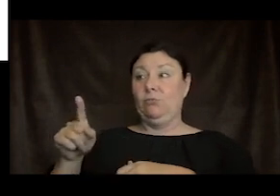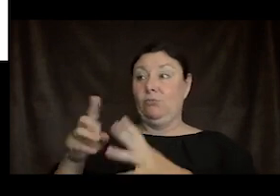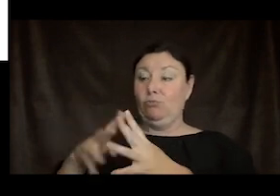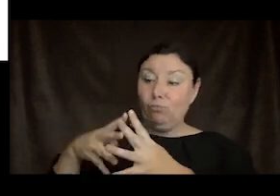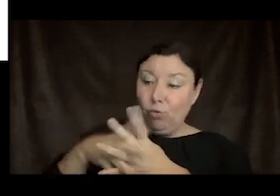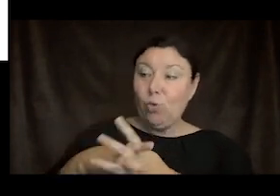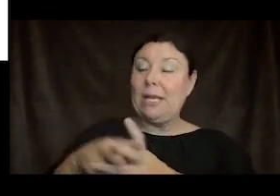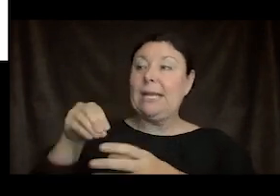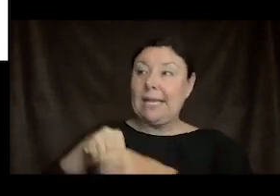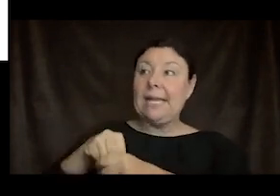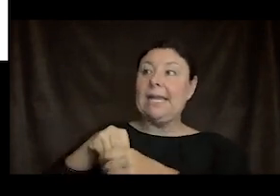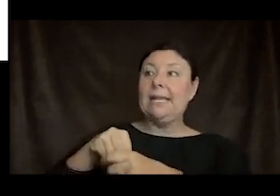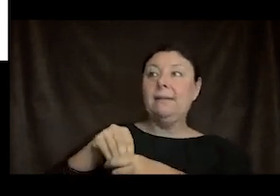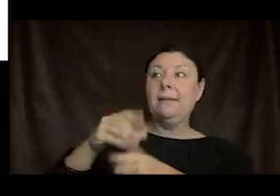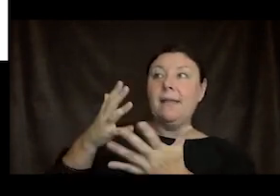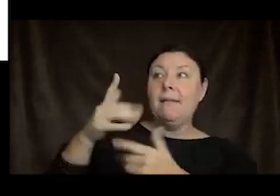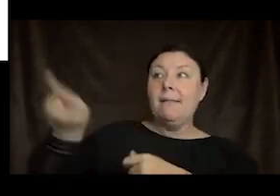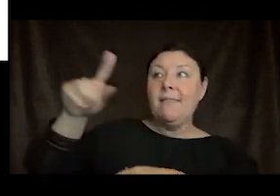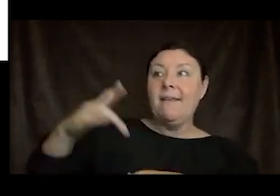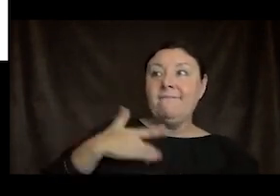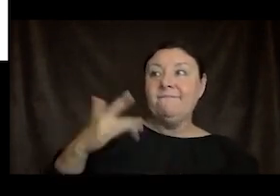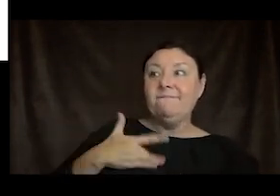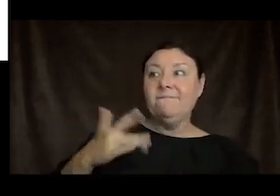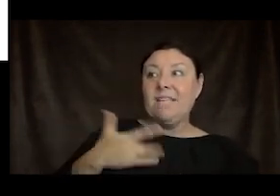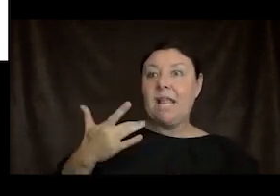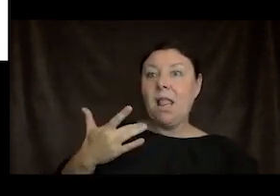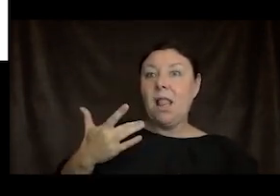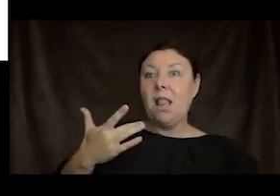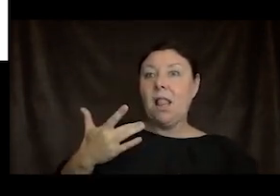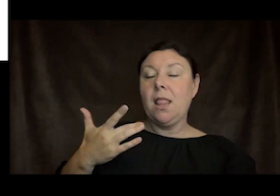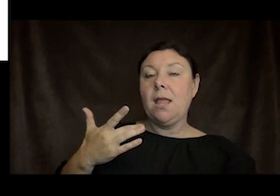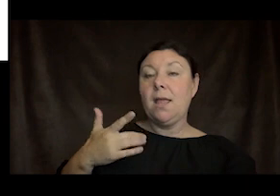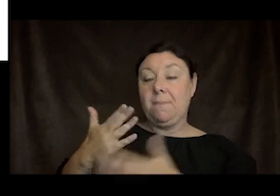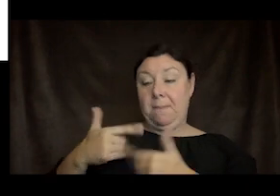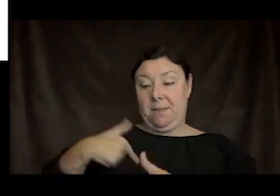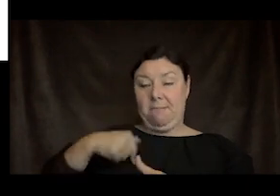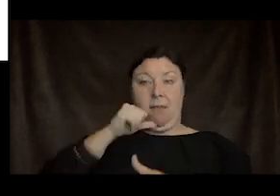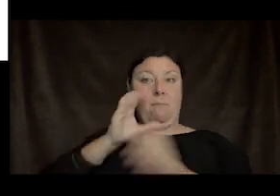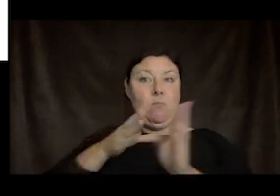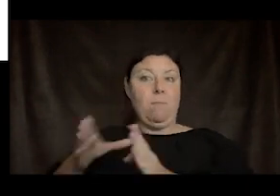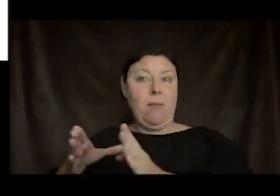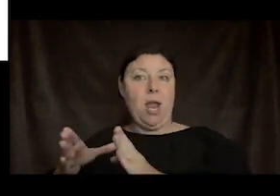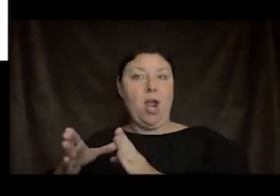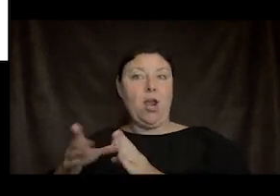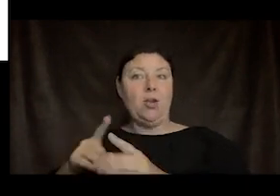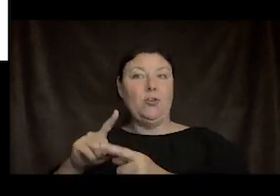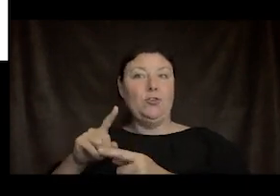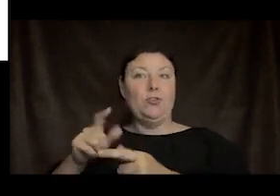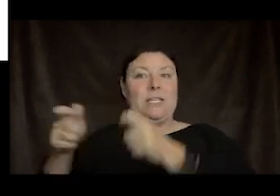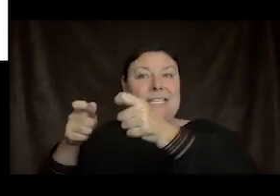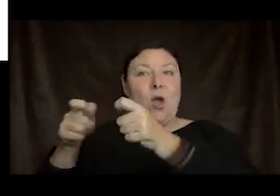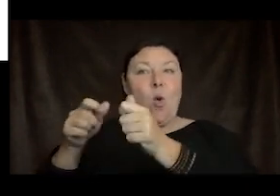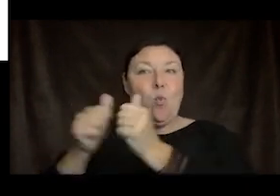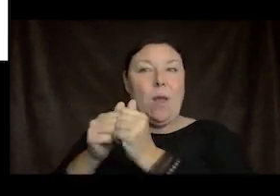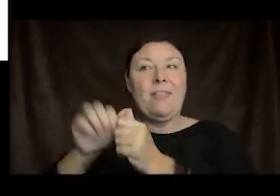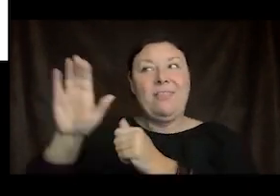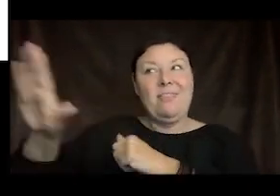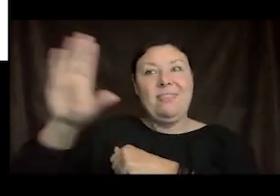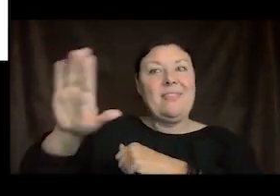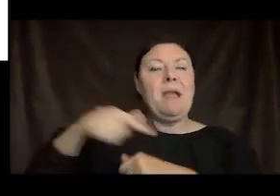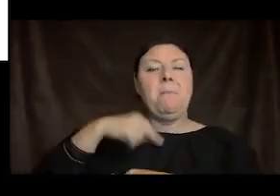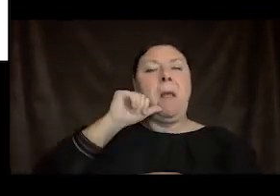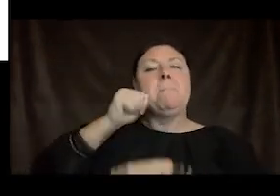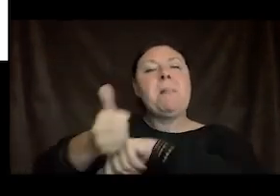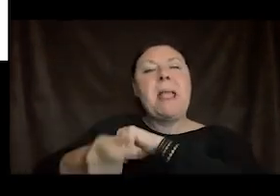real consequences that you are not prepared yourself to have to deal with, and that's not a blame, that's not